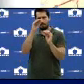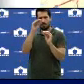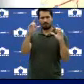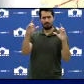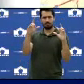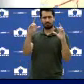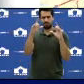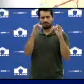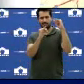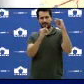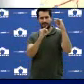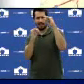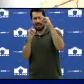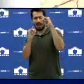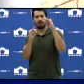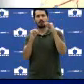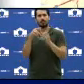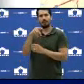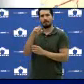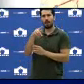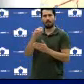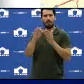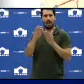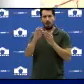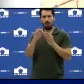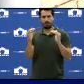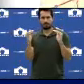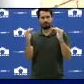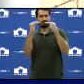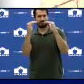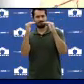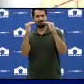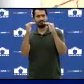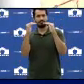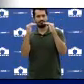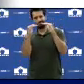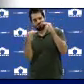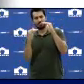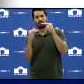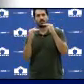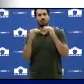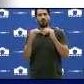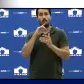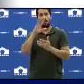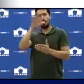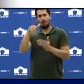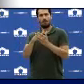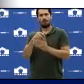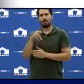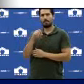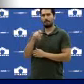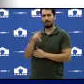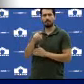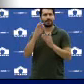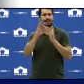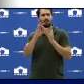we've moved the lines to adjust the population to be within that threshold. And the overall population, we want